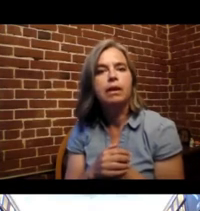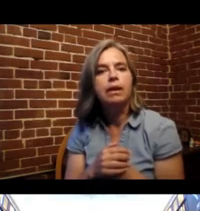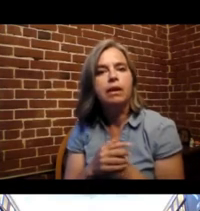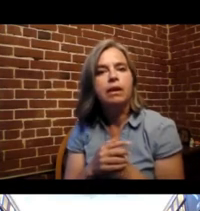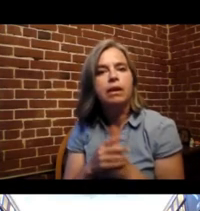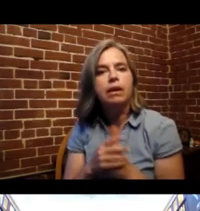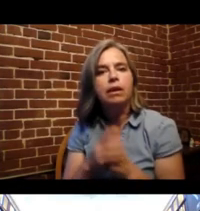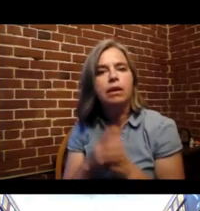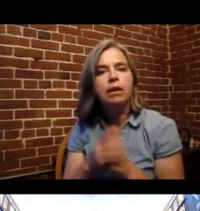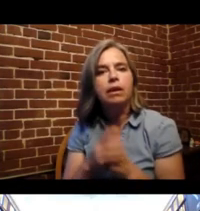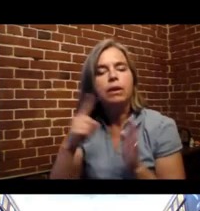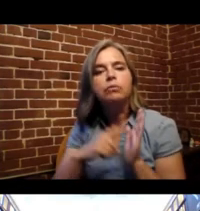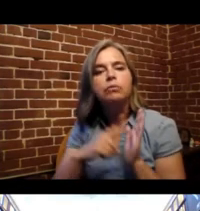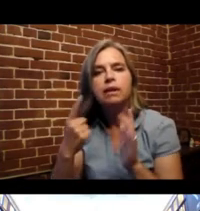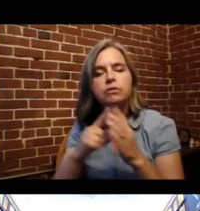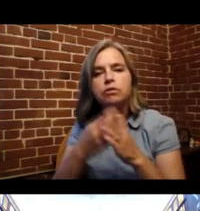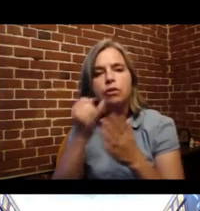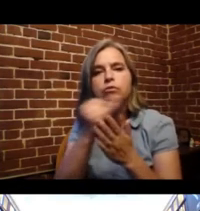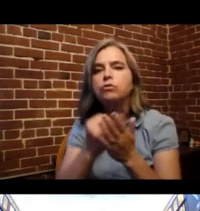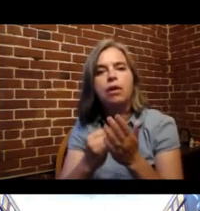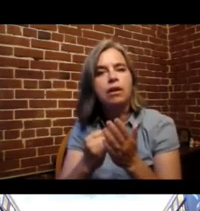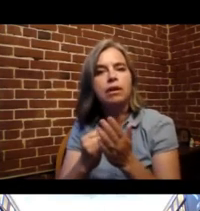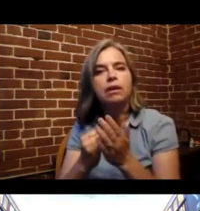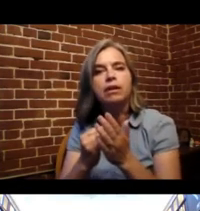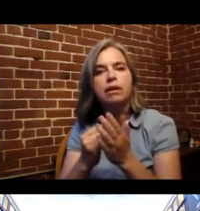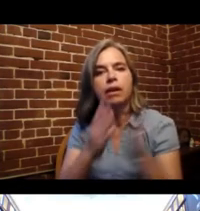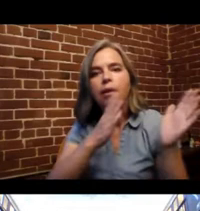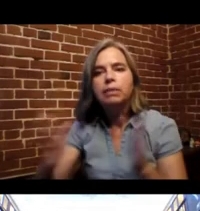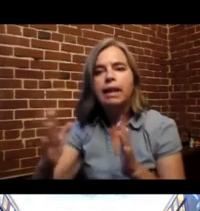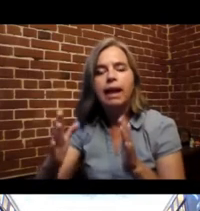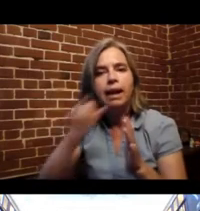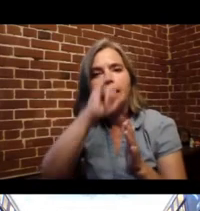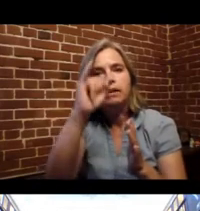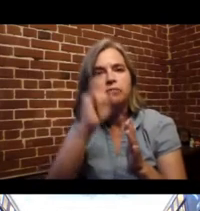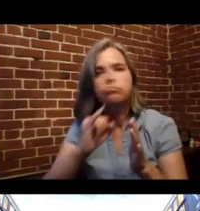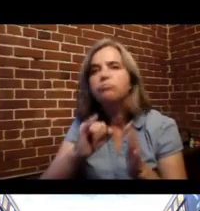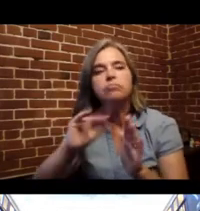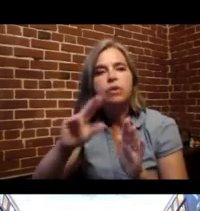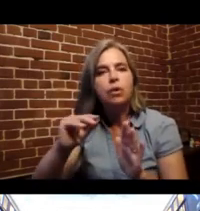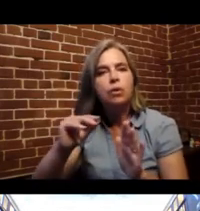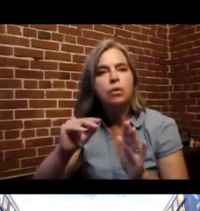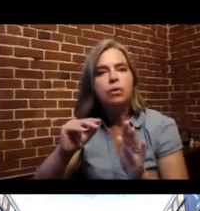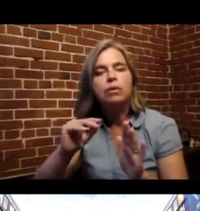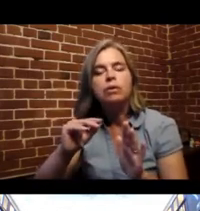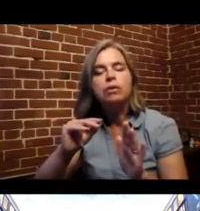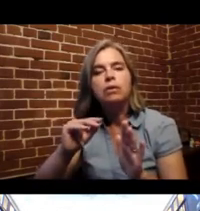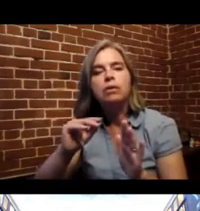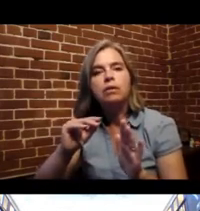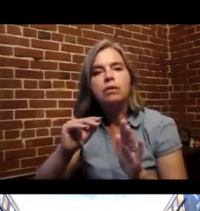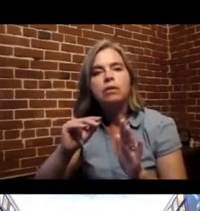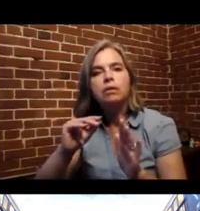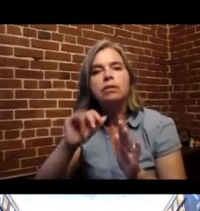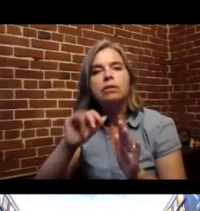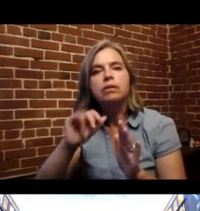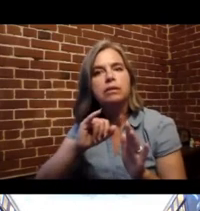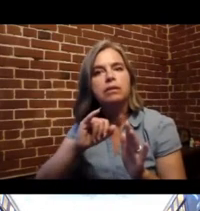I actually don't plan each line. One line goes down in my drawing and then the next line follows it and the next